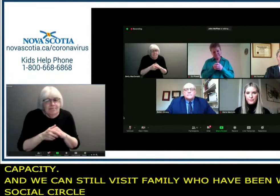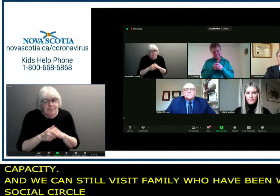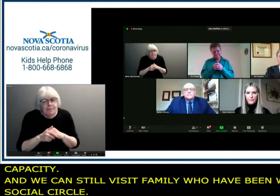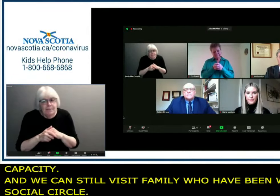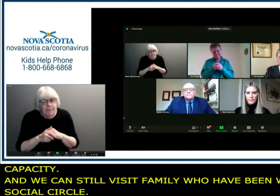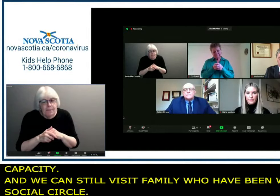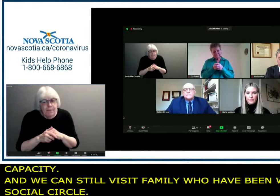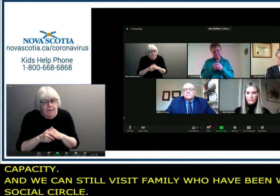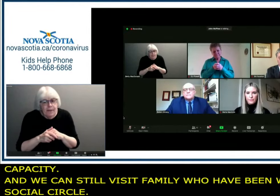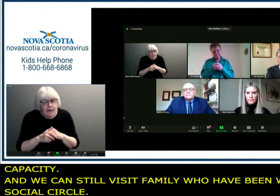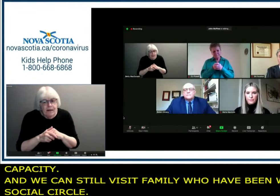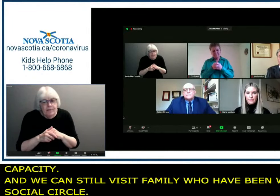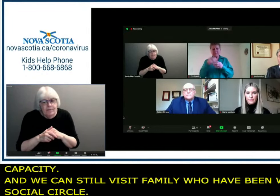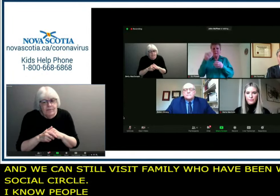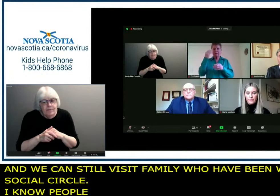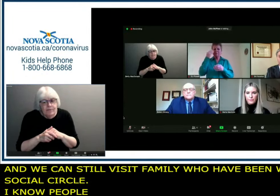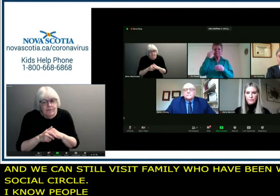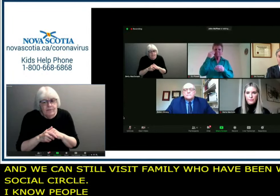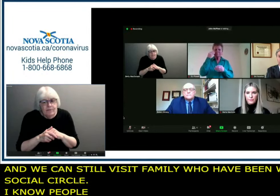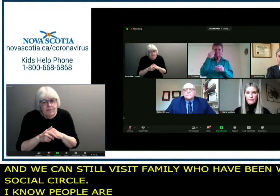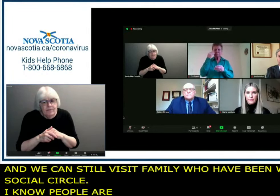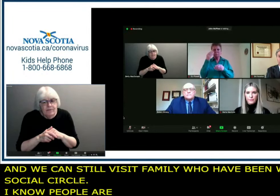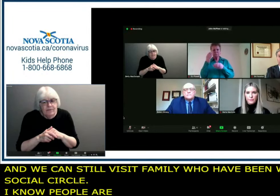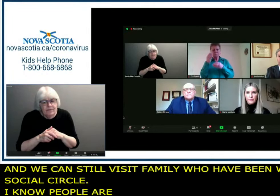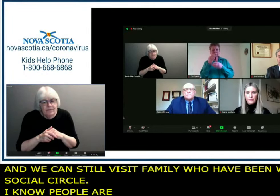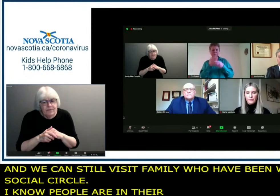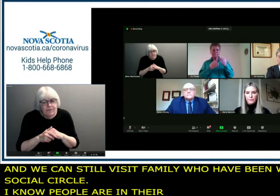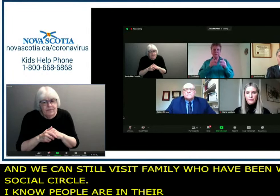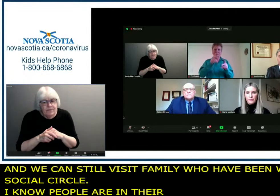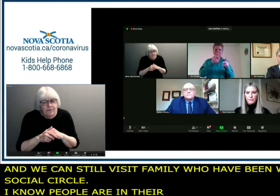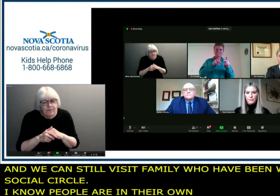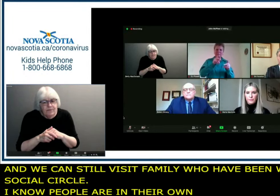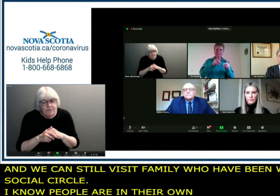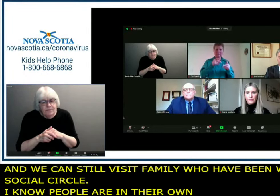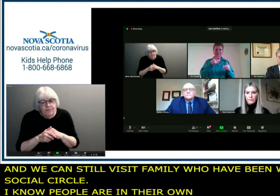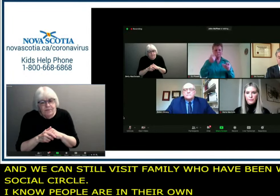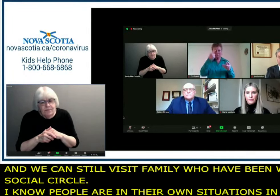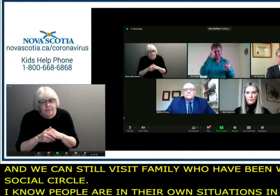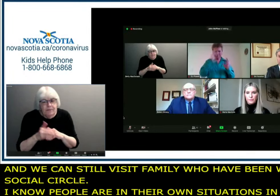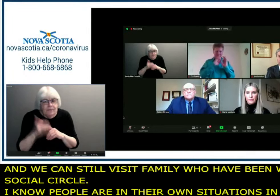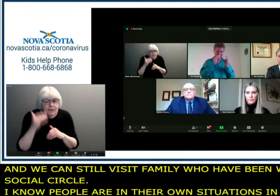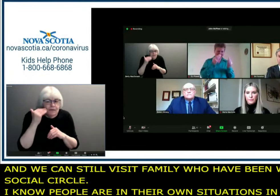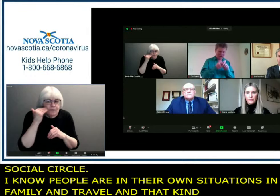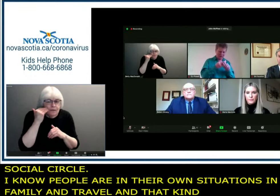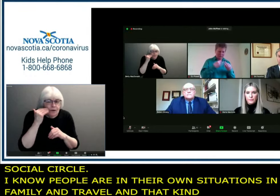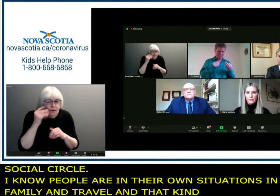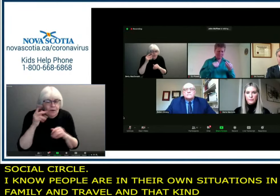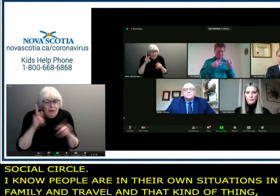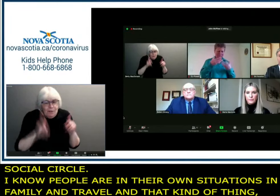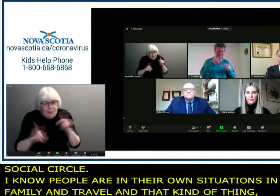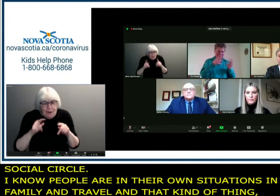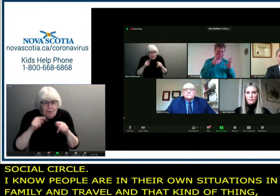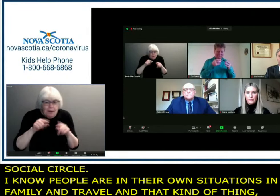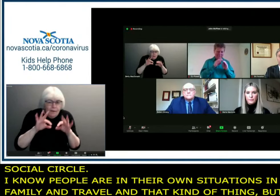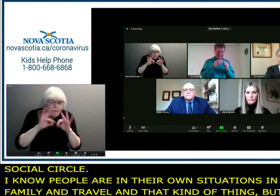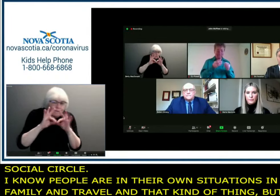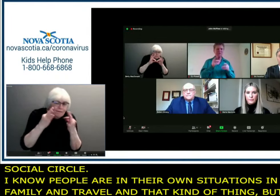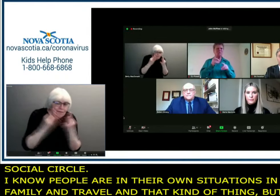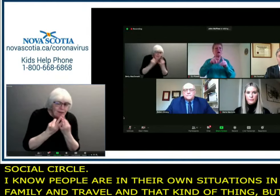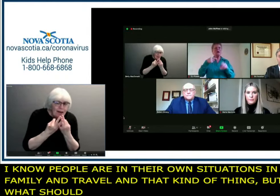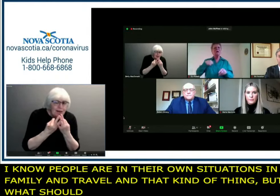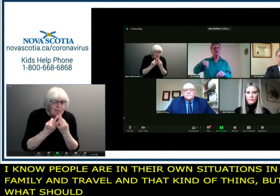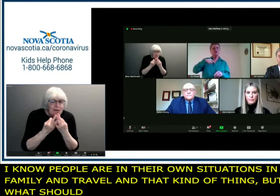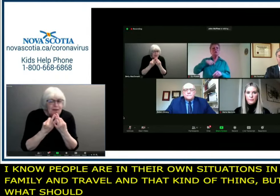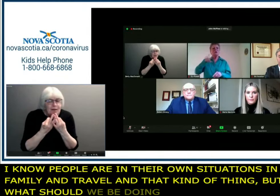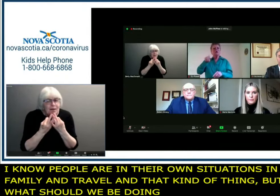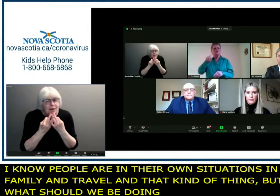I know people are in their own situations in terms of family and travel and that kind of thing, but in general, what should we be doing over